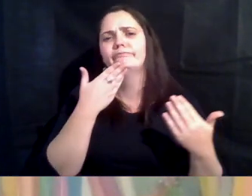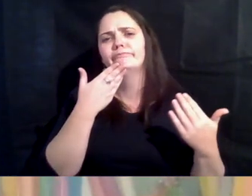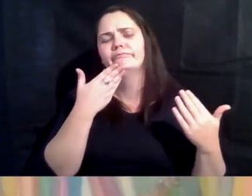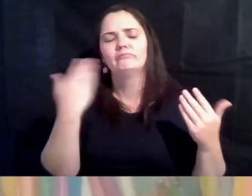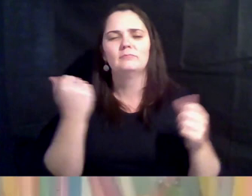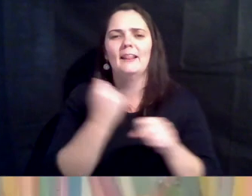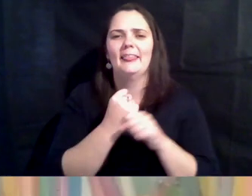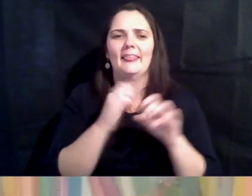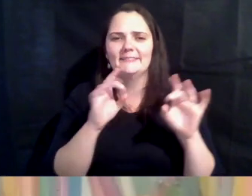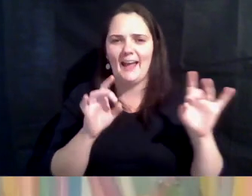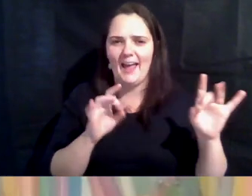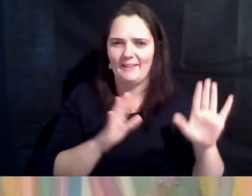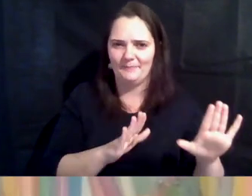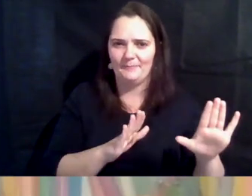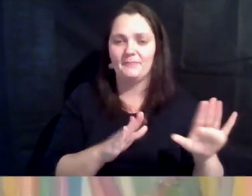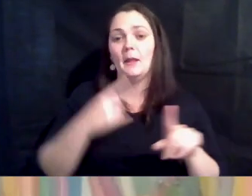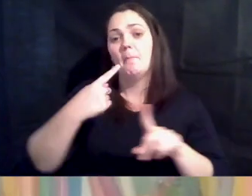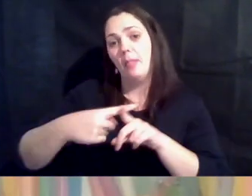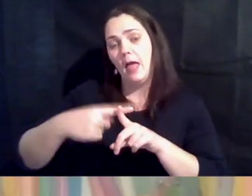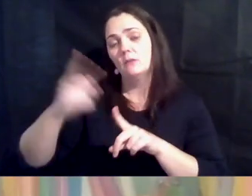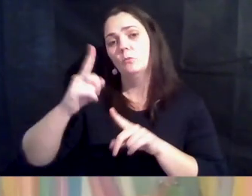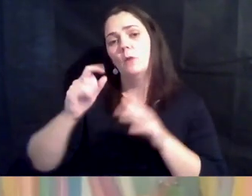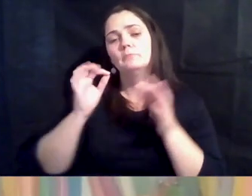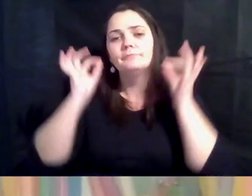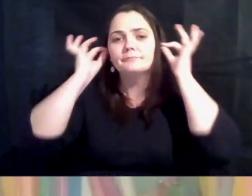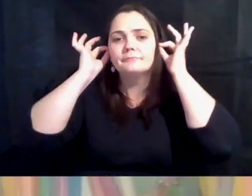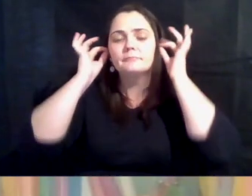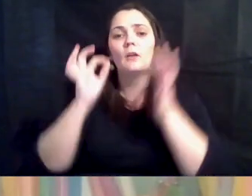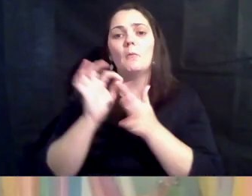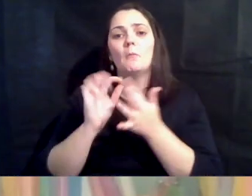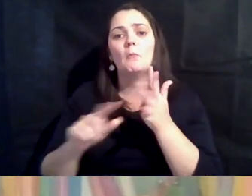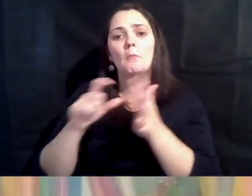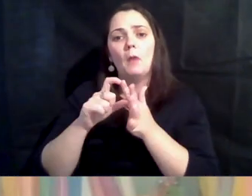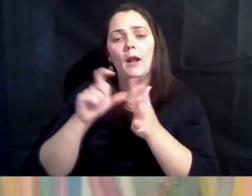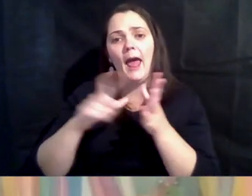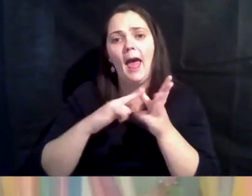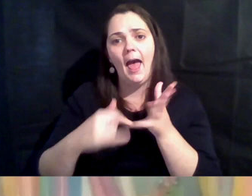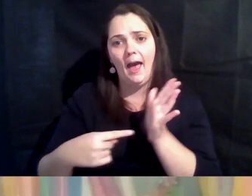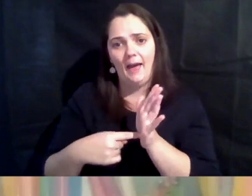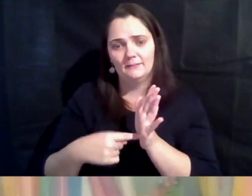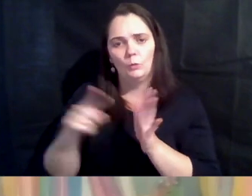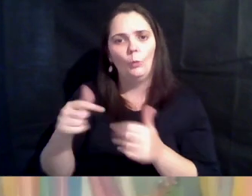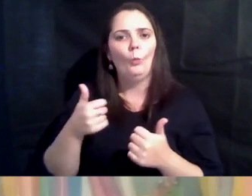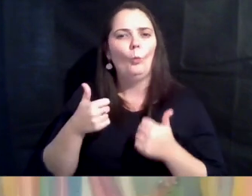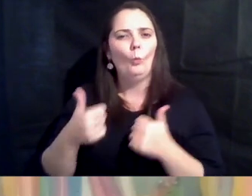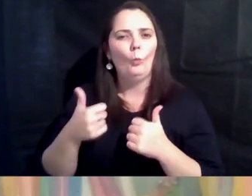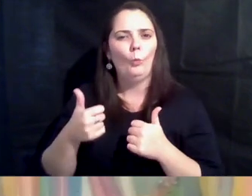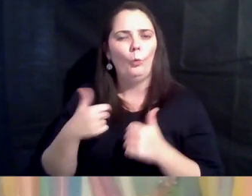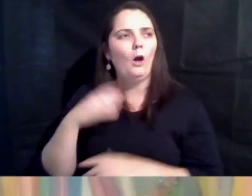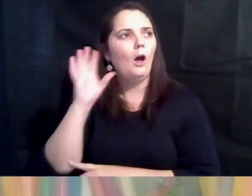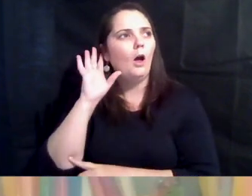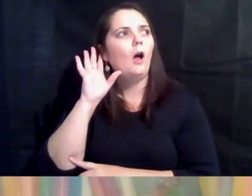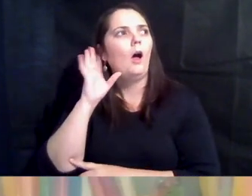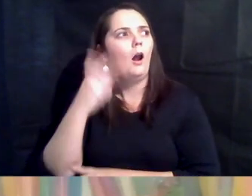Podcasts, just for general inspiration. Obviously, this is separate to zines. I love listening to podcasts and things to keep me